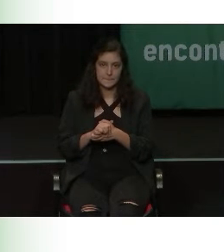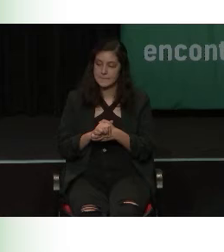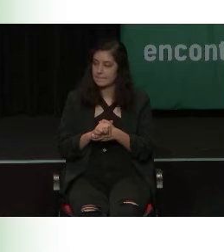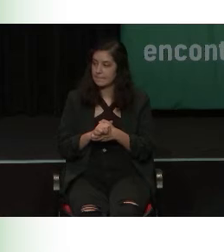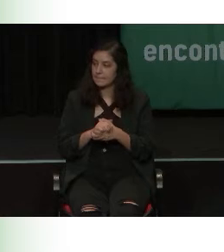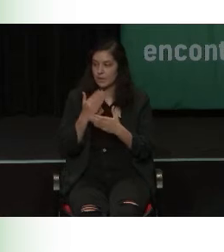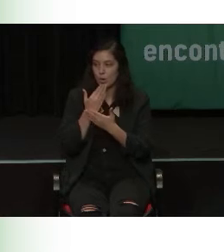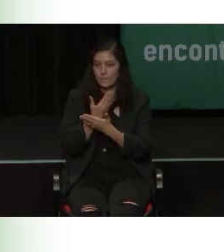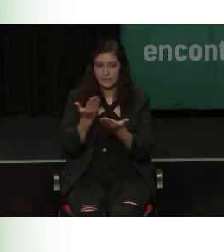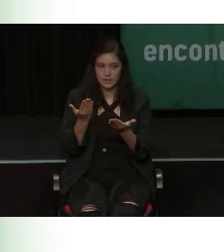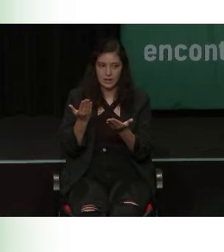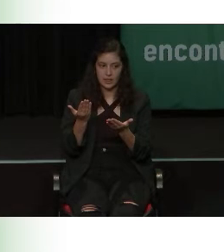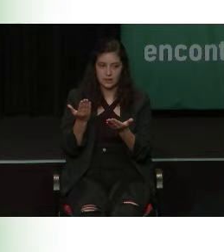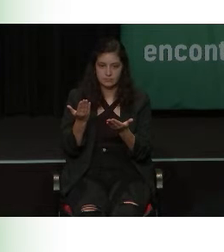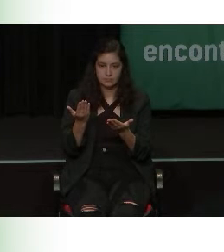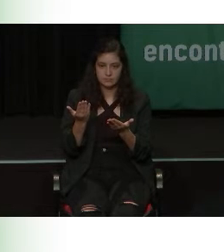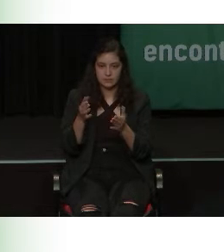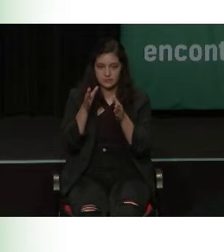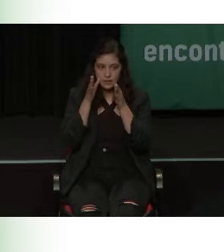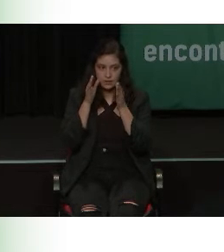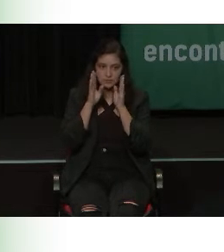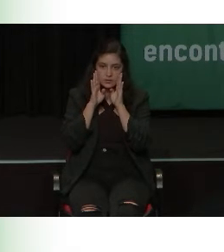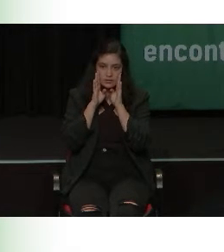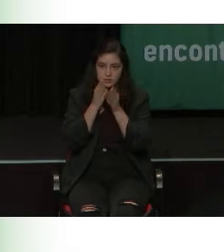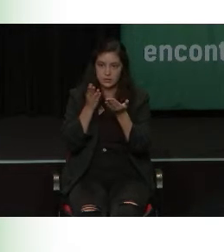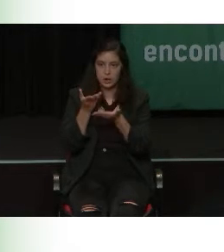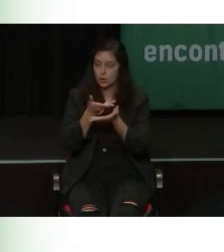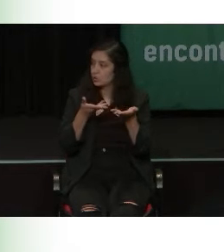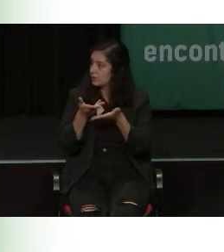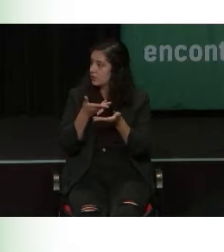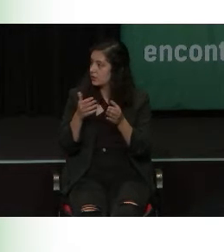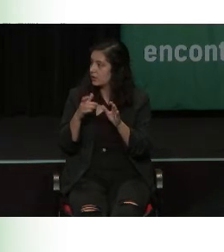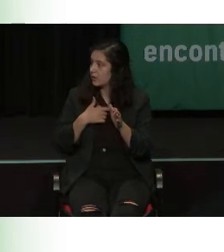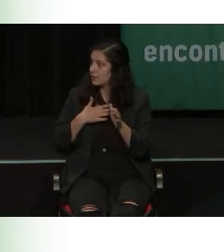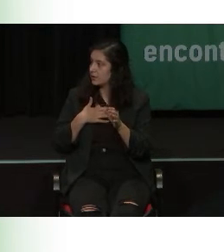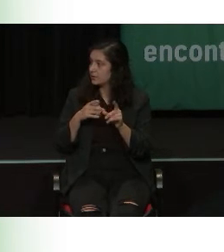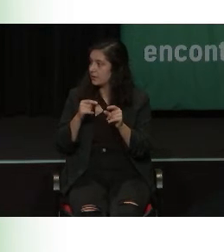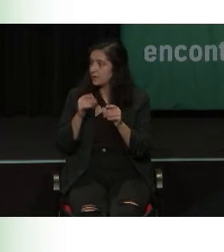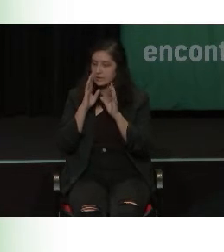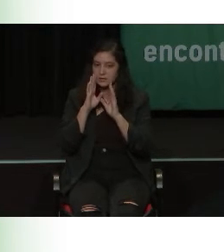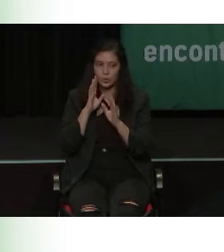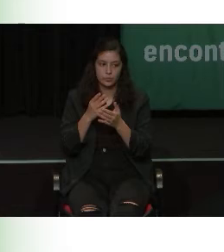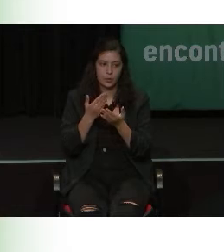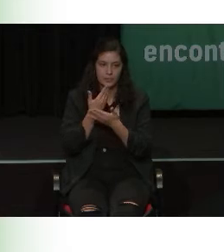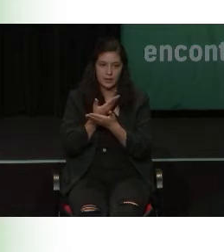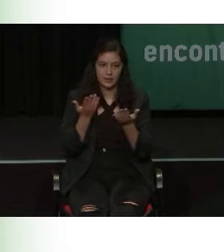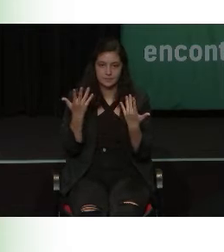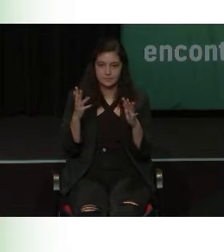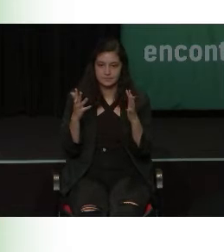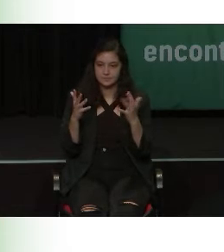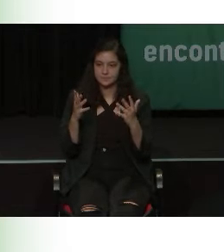acid. And thank you for all entities and Muito obrigada às collaborators entidades and que for your connosco colaboraram attention. e obrigada também pela vossa